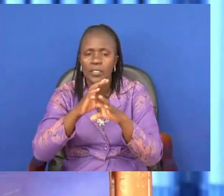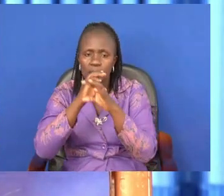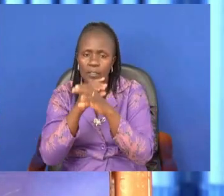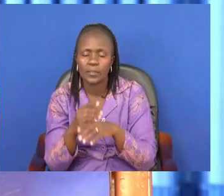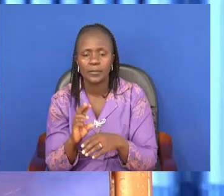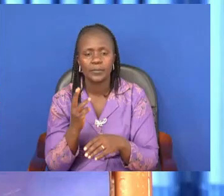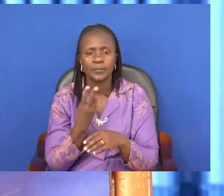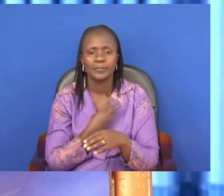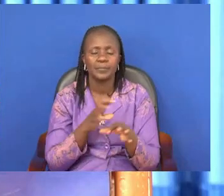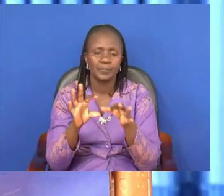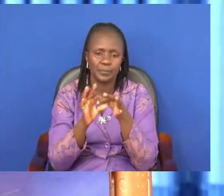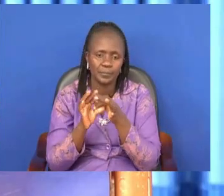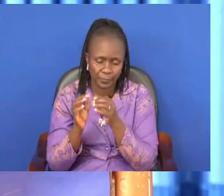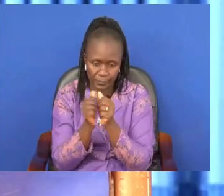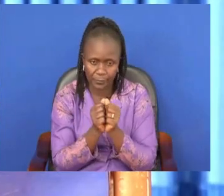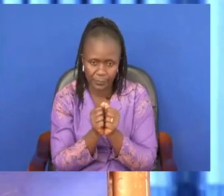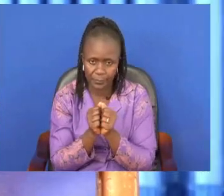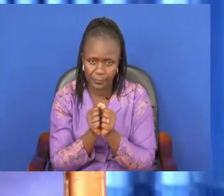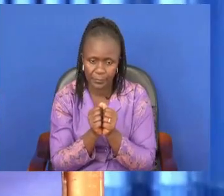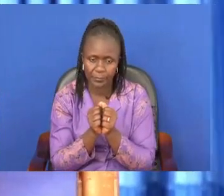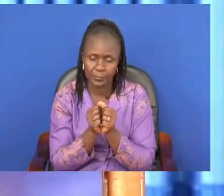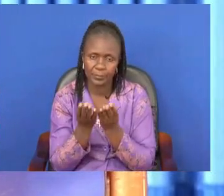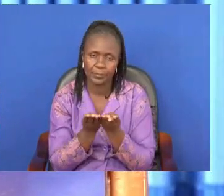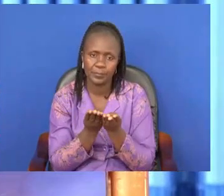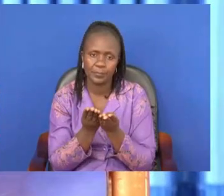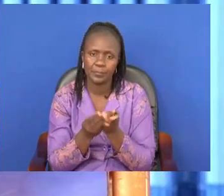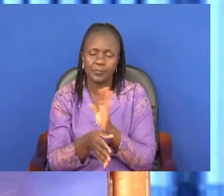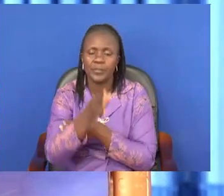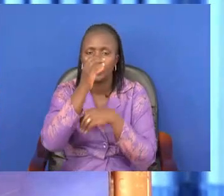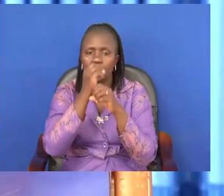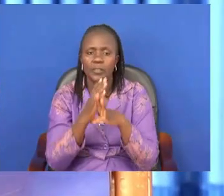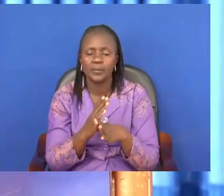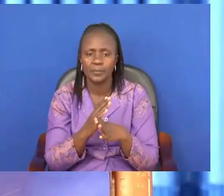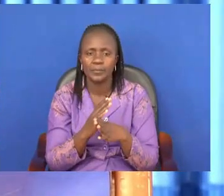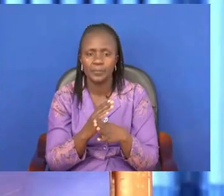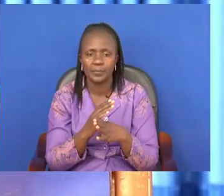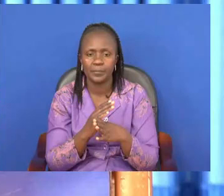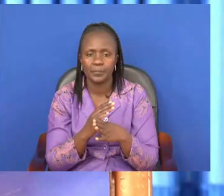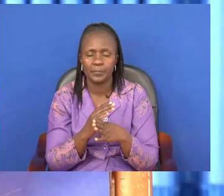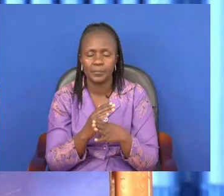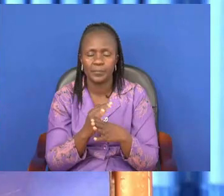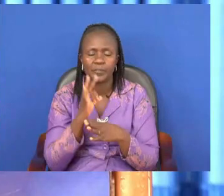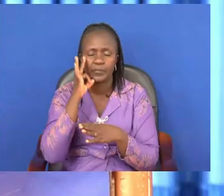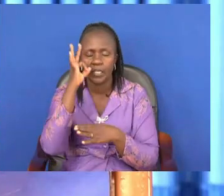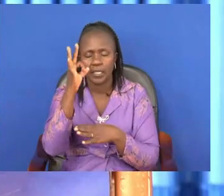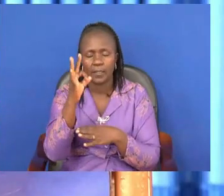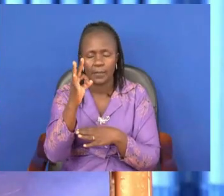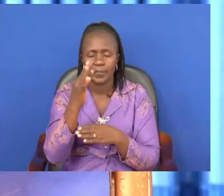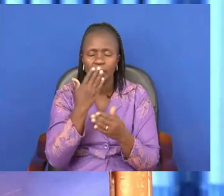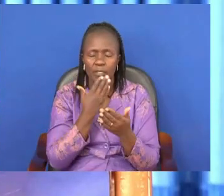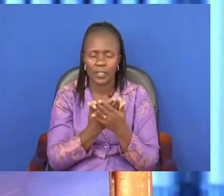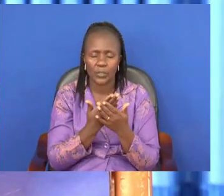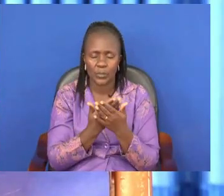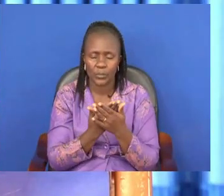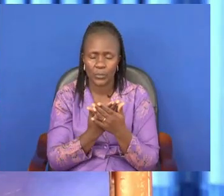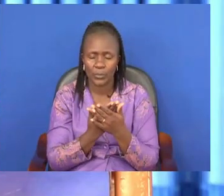as we join together in our services. May God bless you. Let us pray. Father, we thank